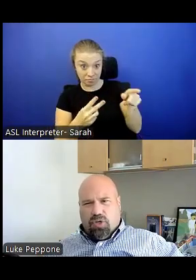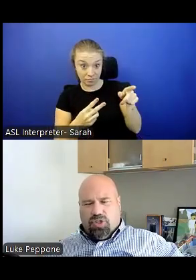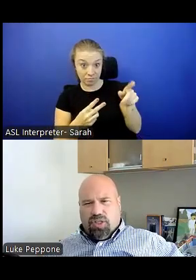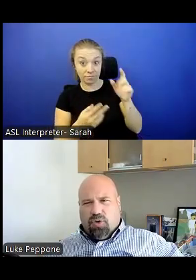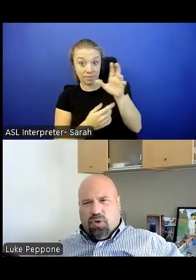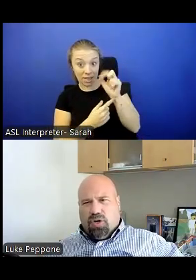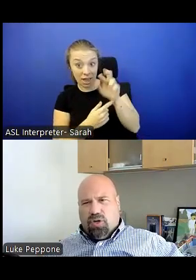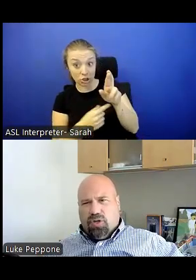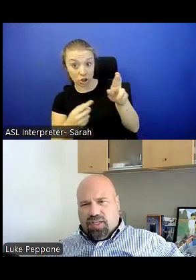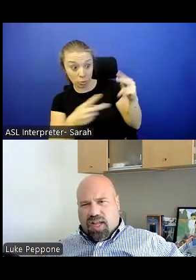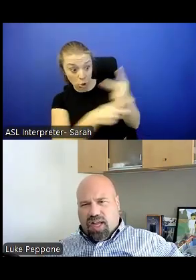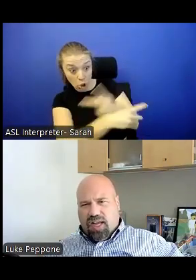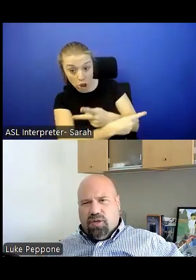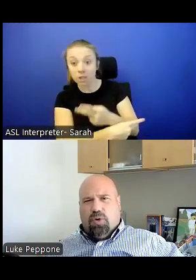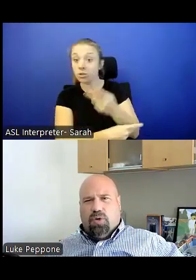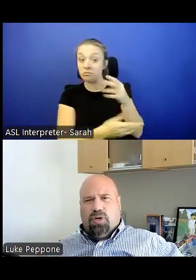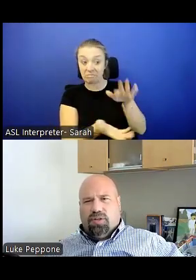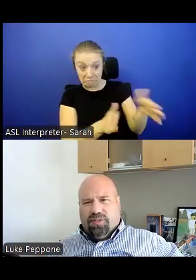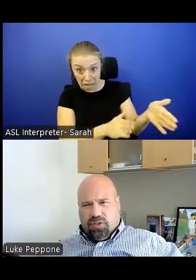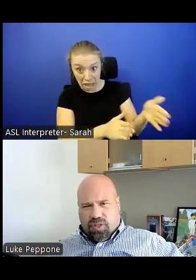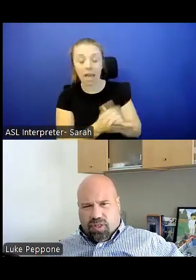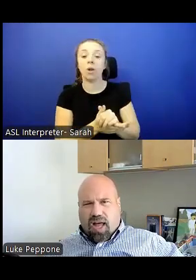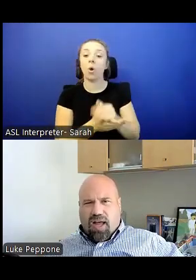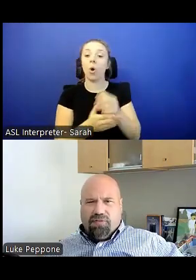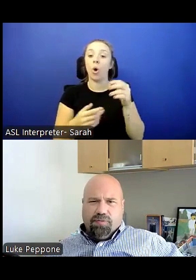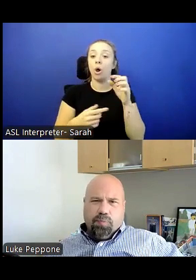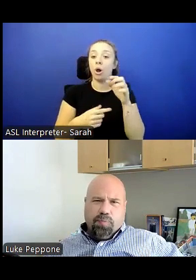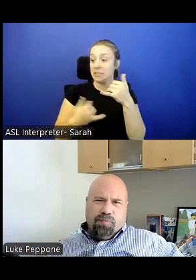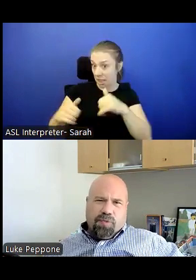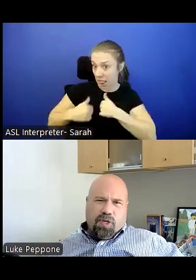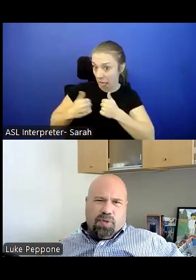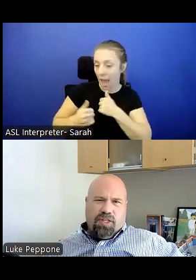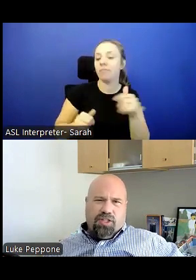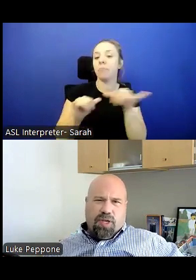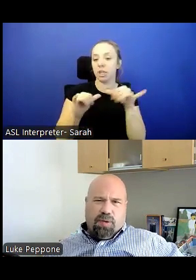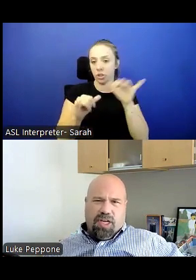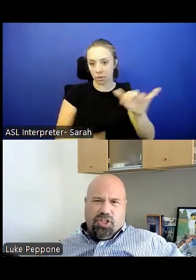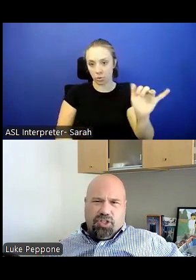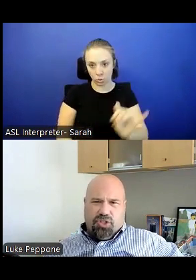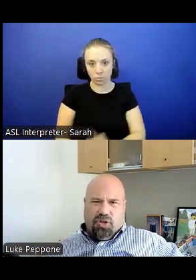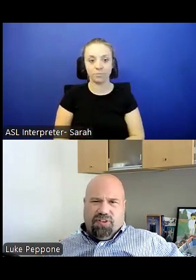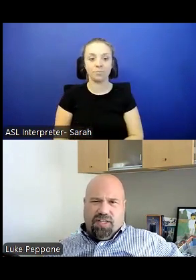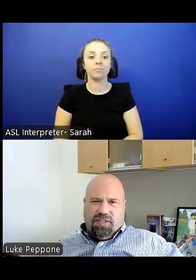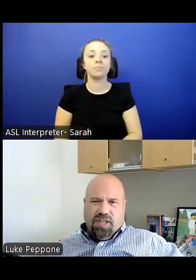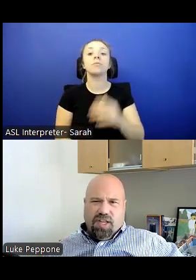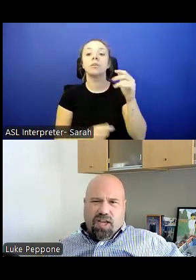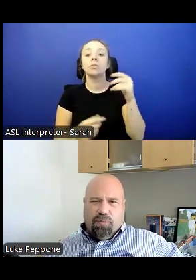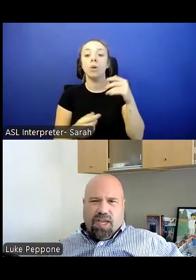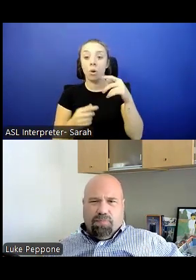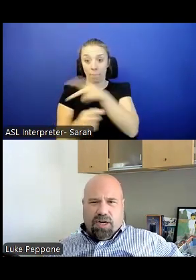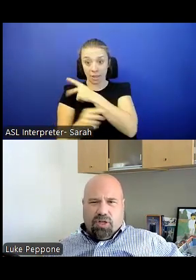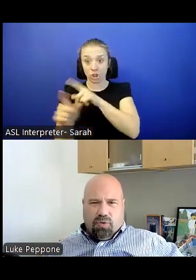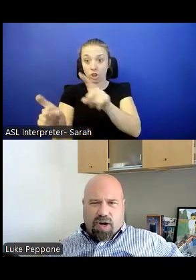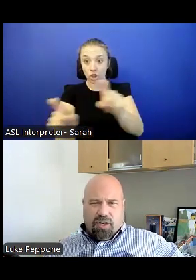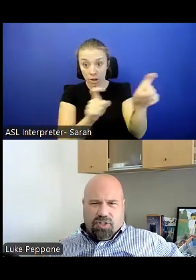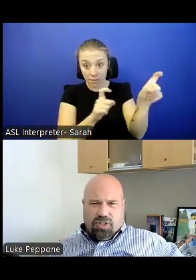cancer worsened or they died or if they're still alive. Okay, so we have patient surveys and we had medical records to